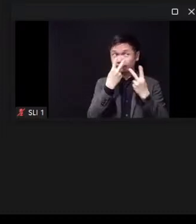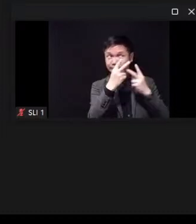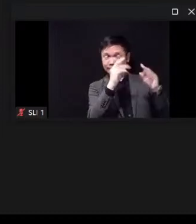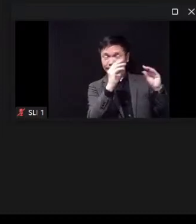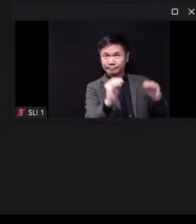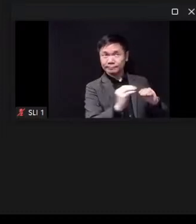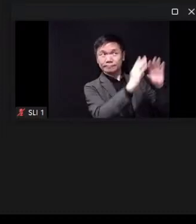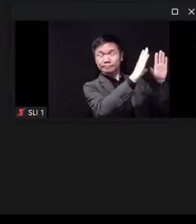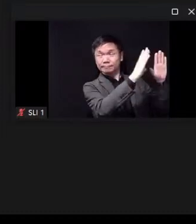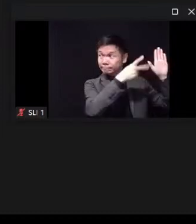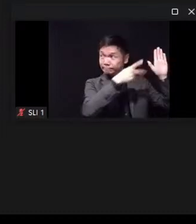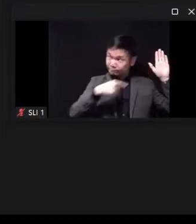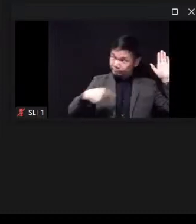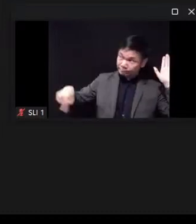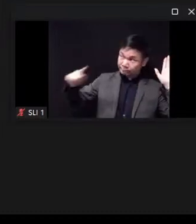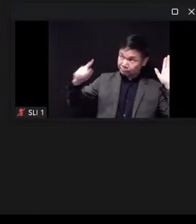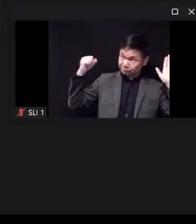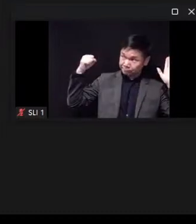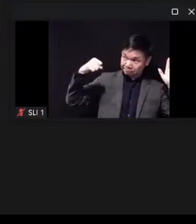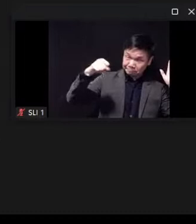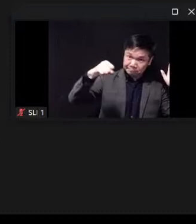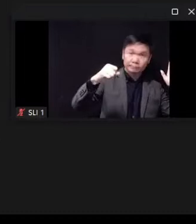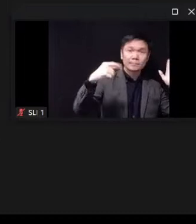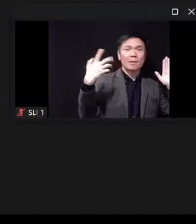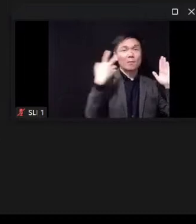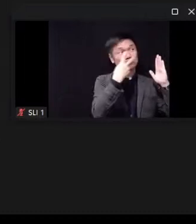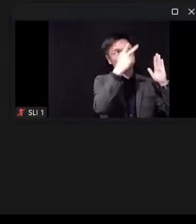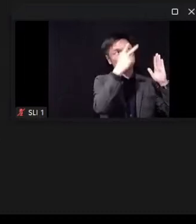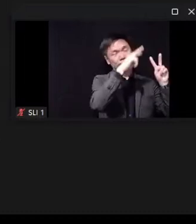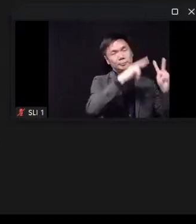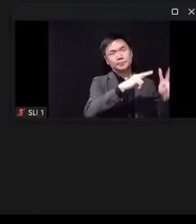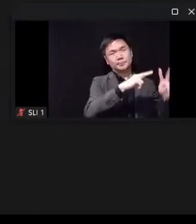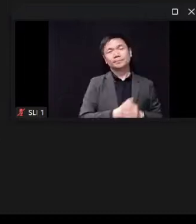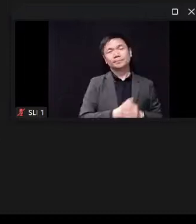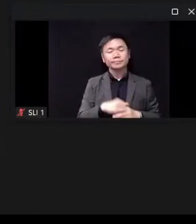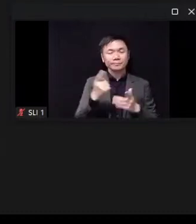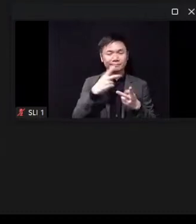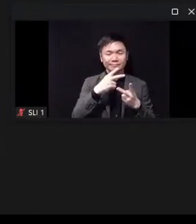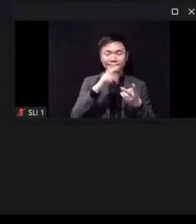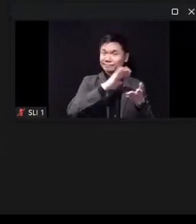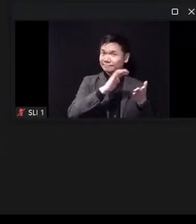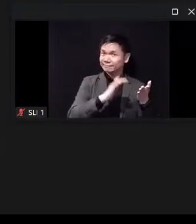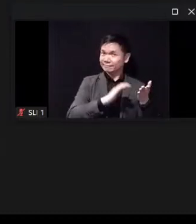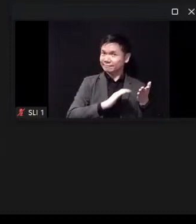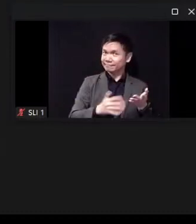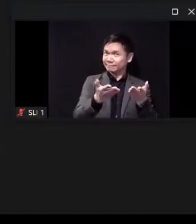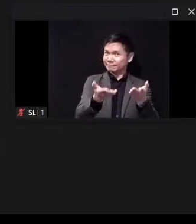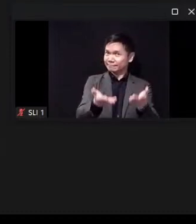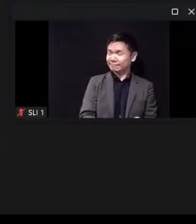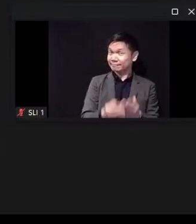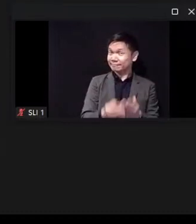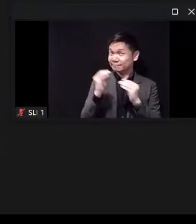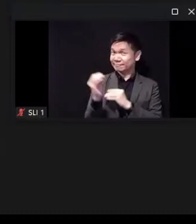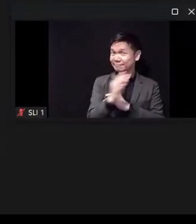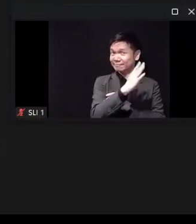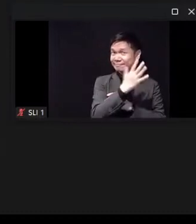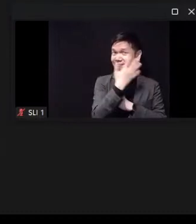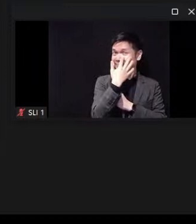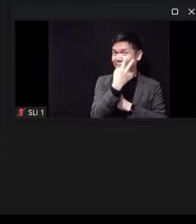for consideration by all delegations. You can see the draft report on the